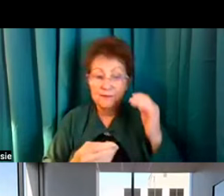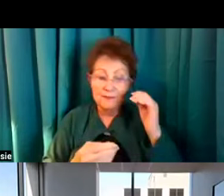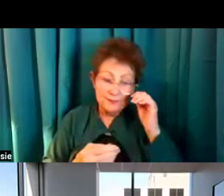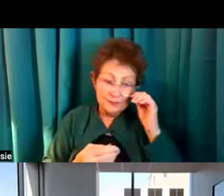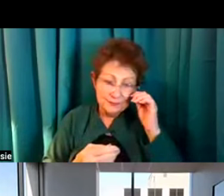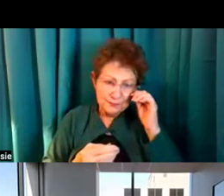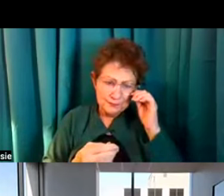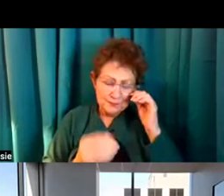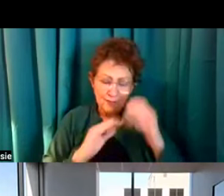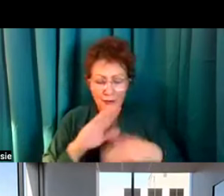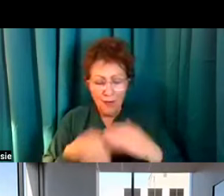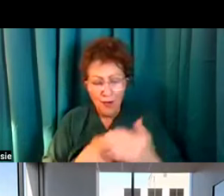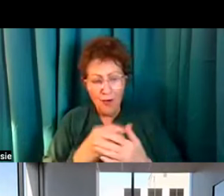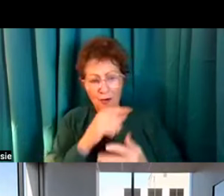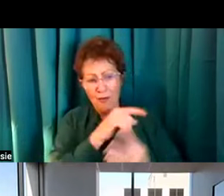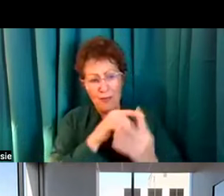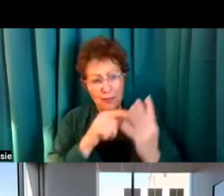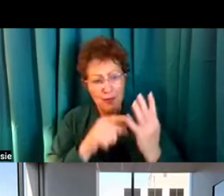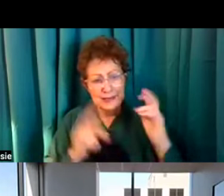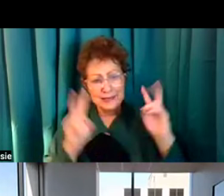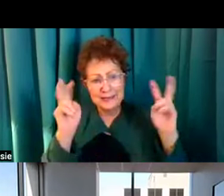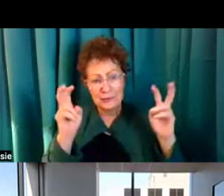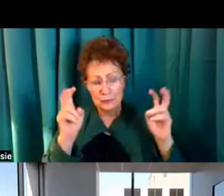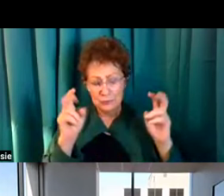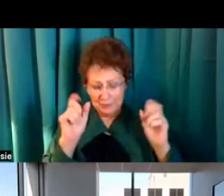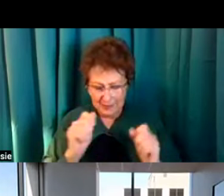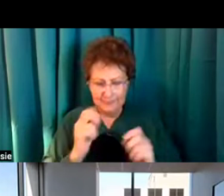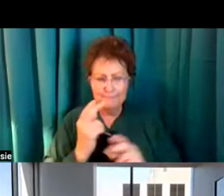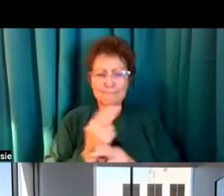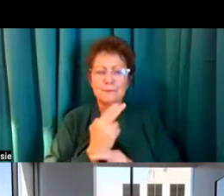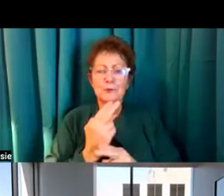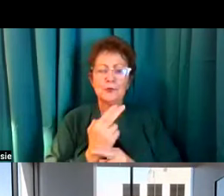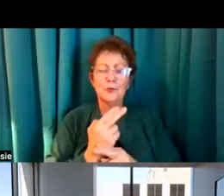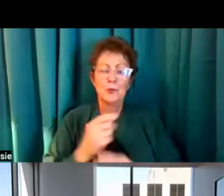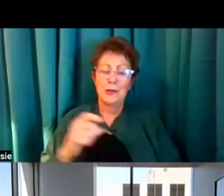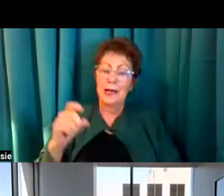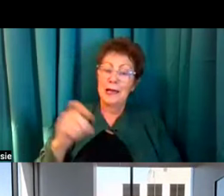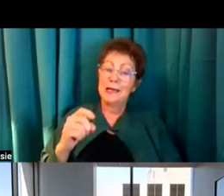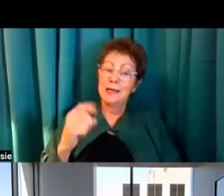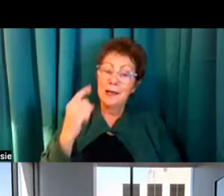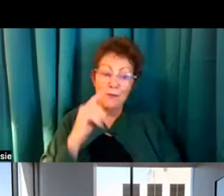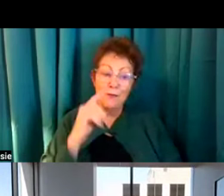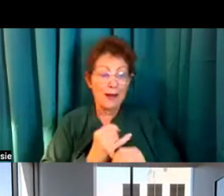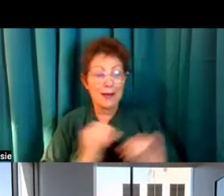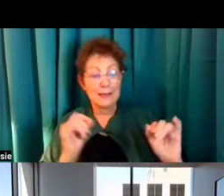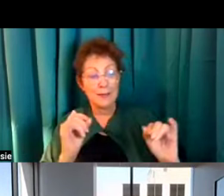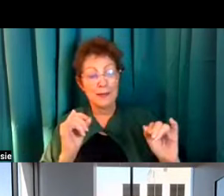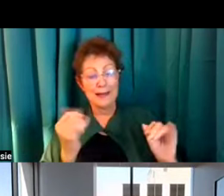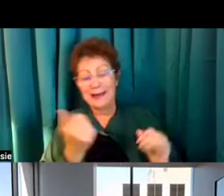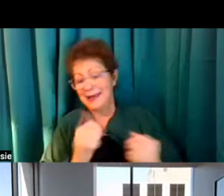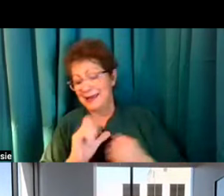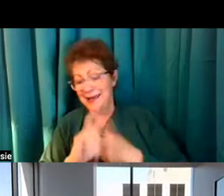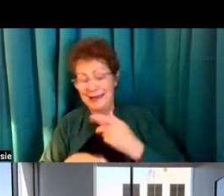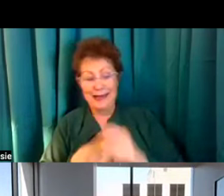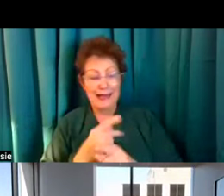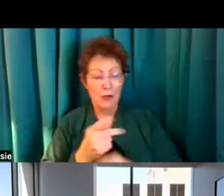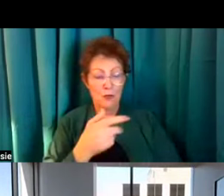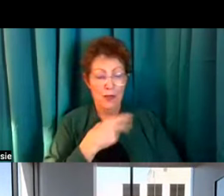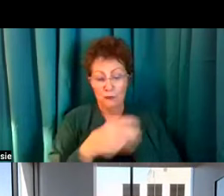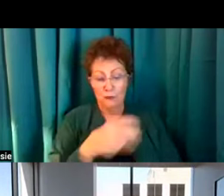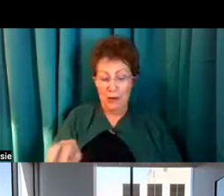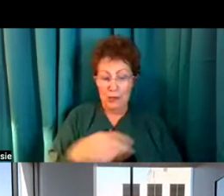All of these issues, again, are still applicable in terms of the need for independence. Anytime you have transactions between